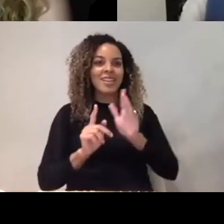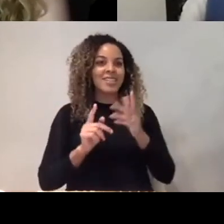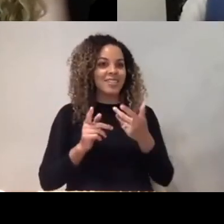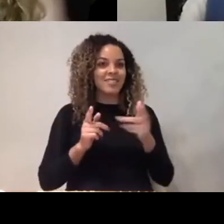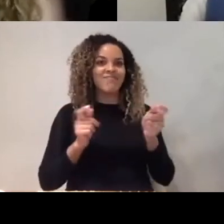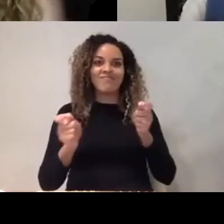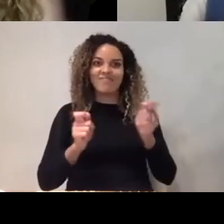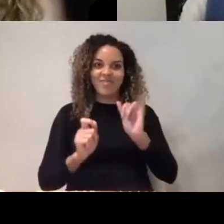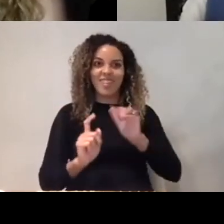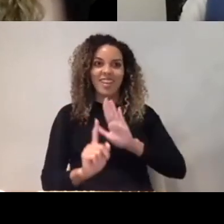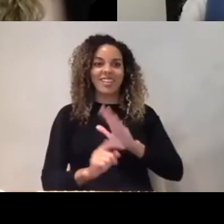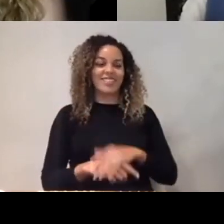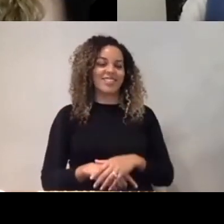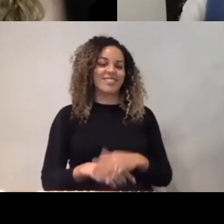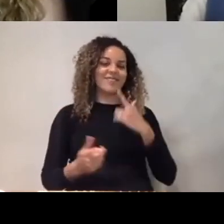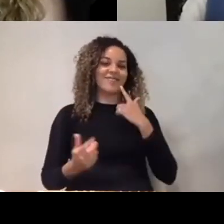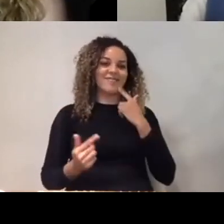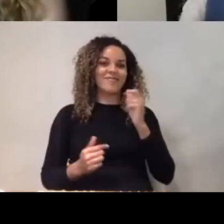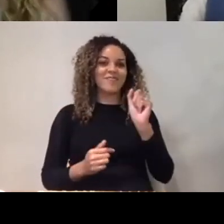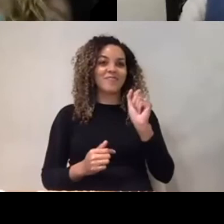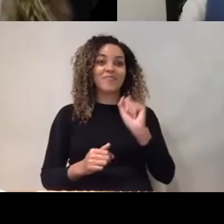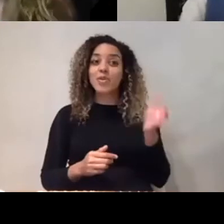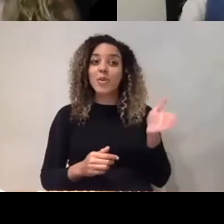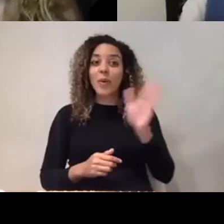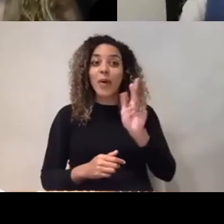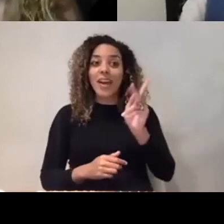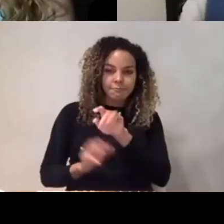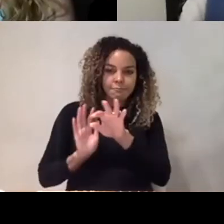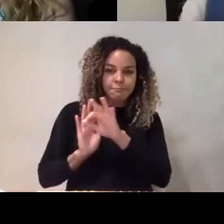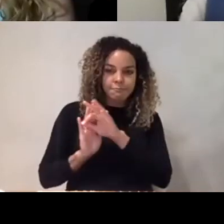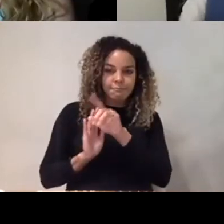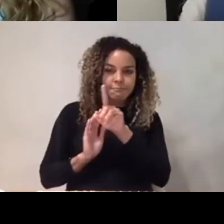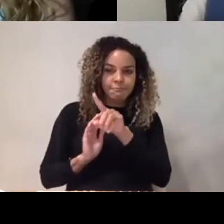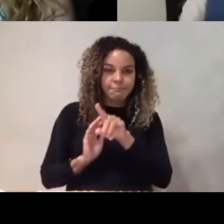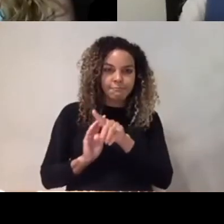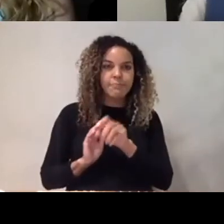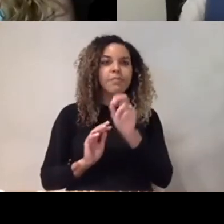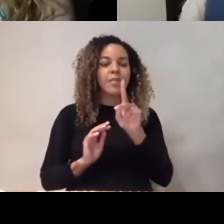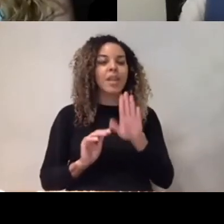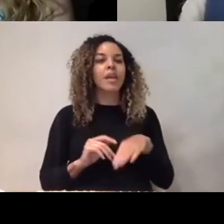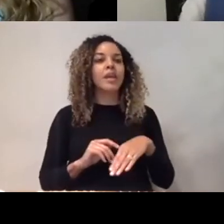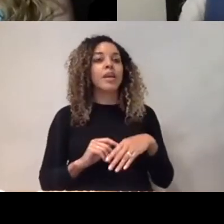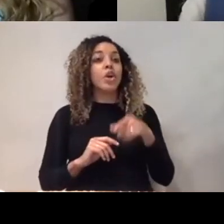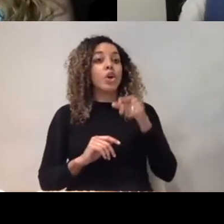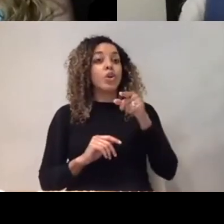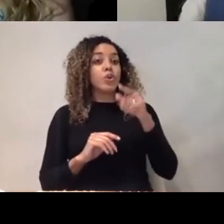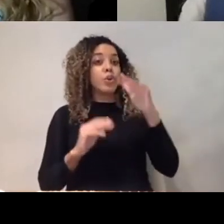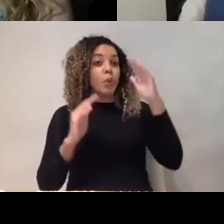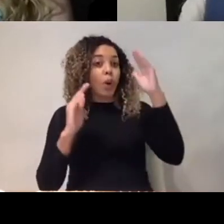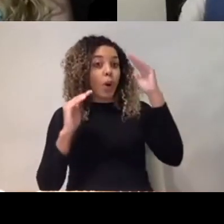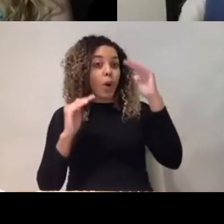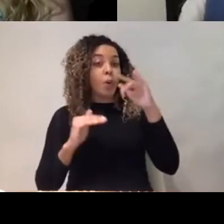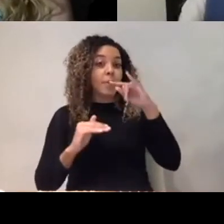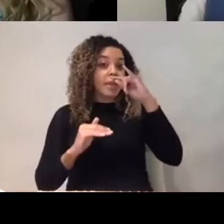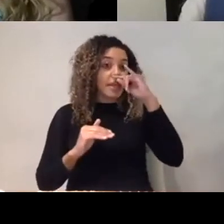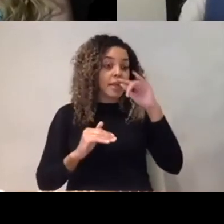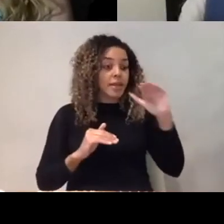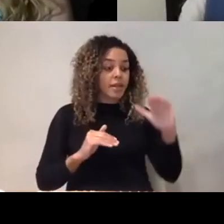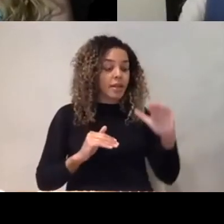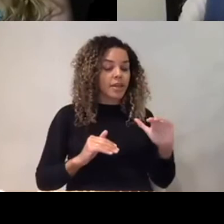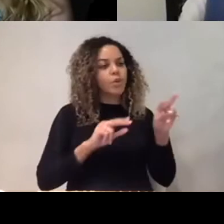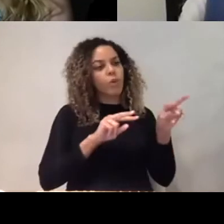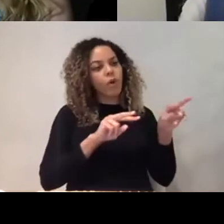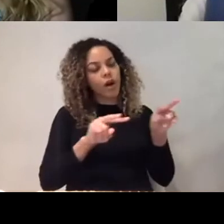it. So, Kayla, question for you. What do you hope that kids that are watching this show with you get from